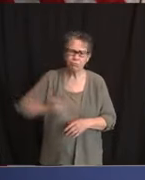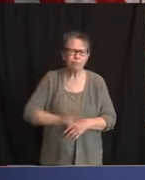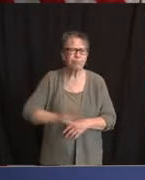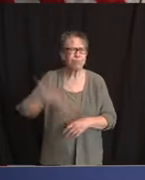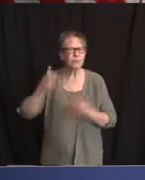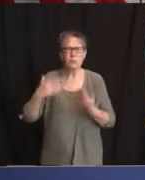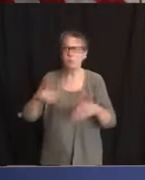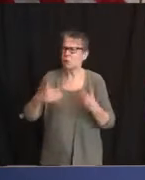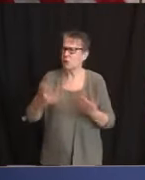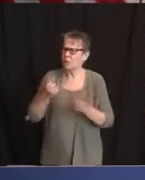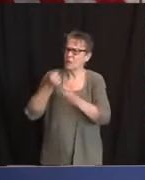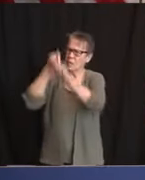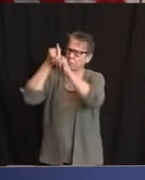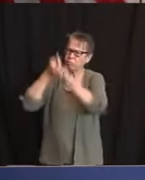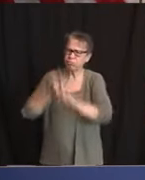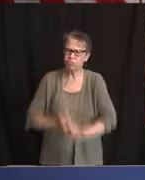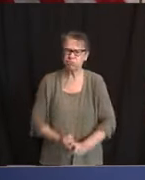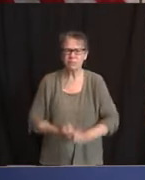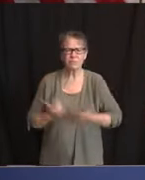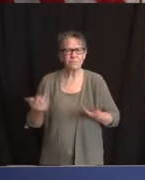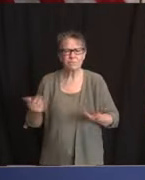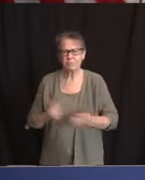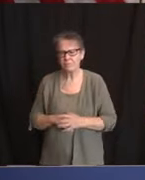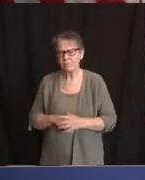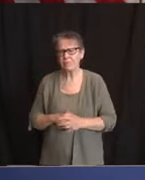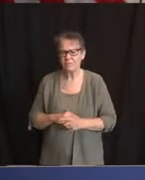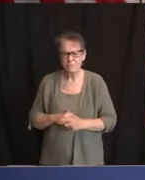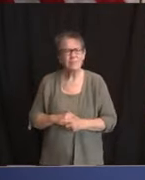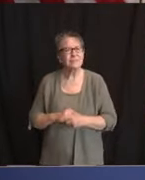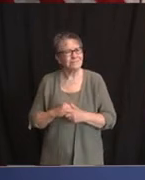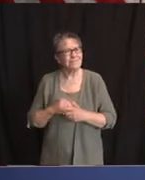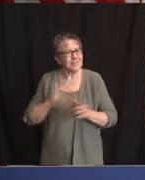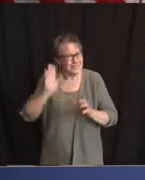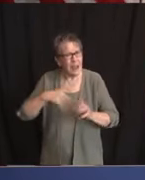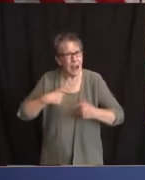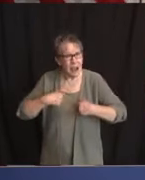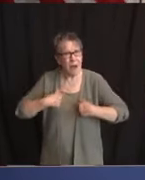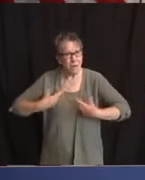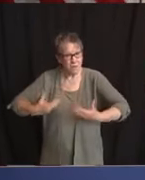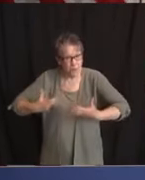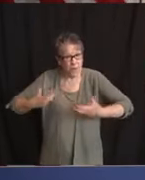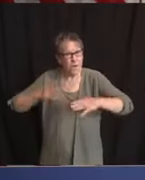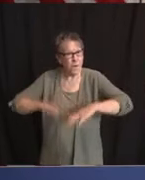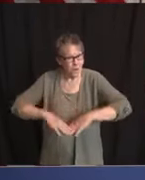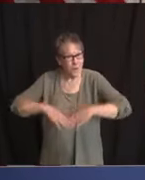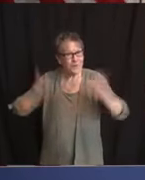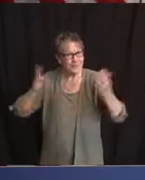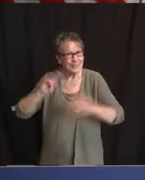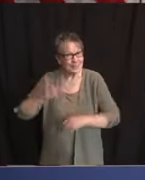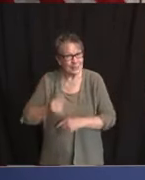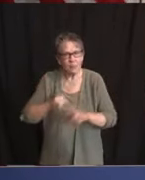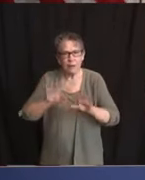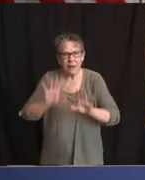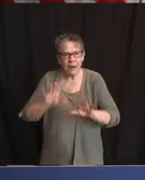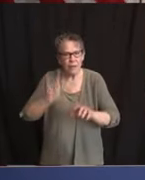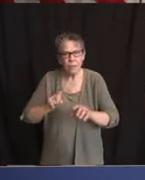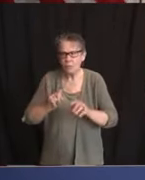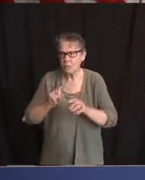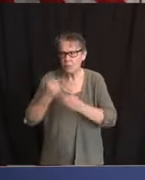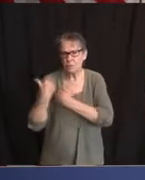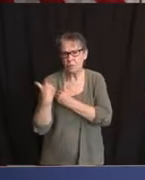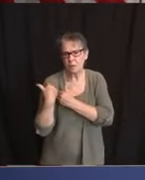let's do it together. Let's do it with responsibility. Let's do it based on the data, and let's do